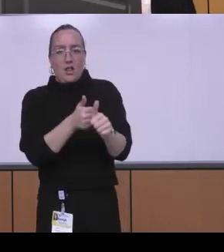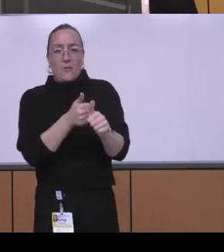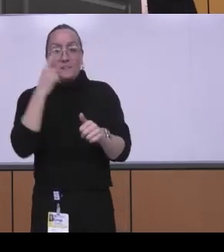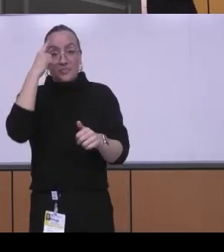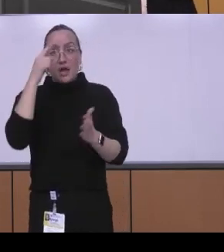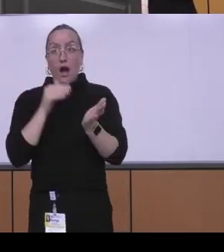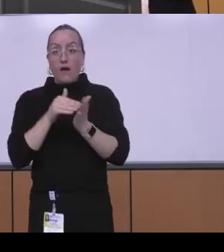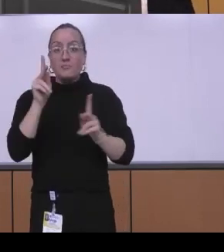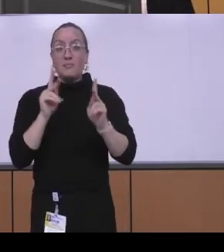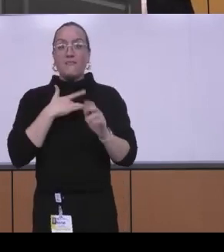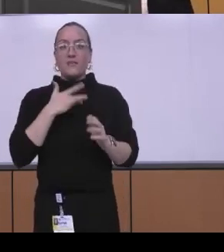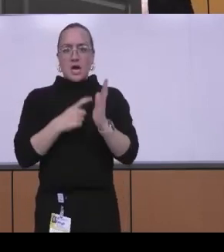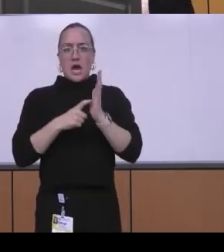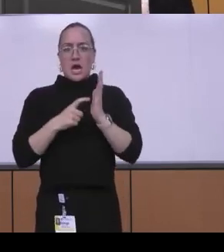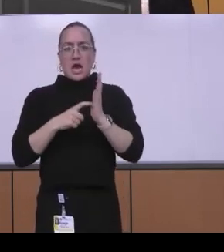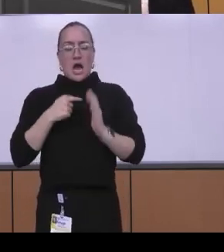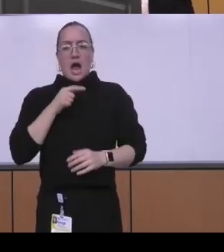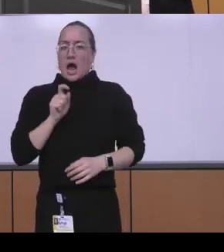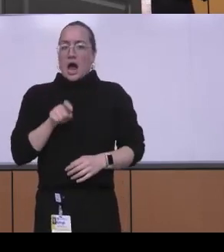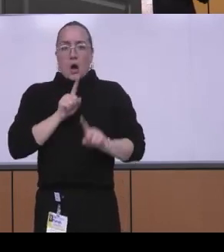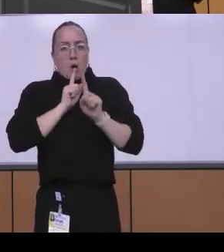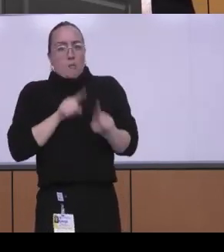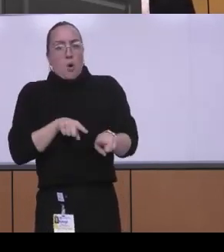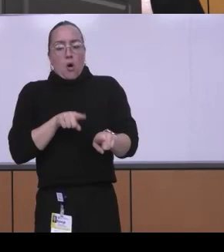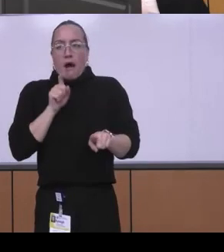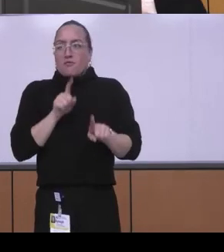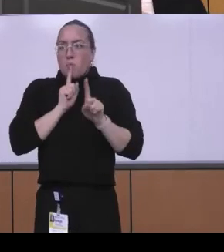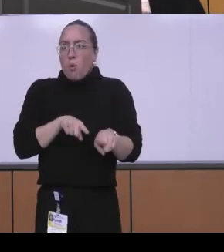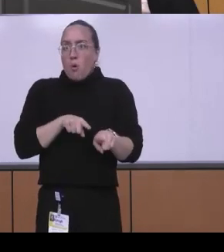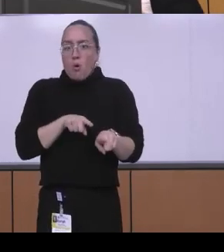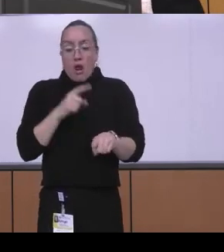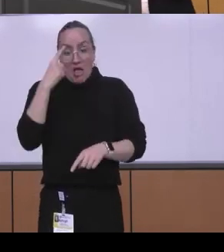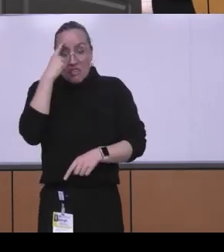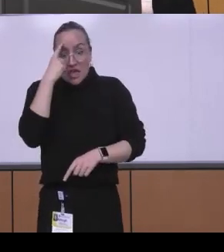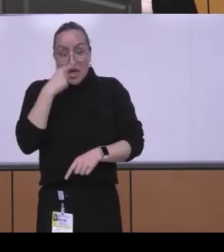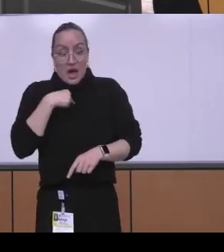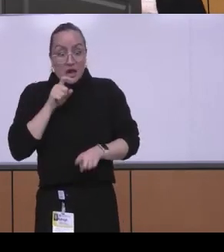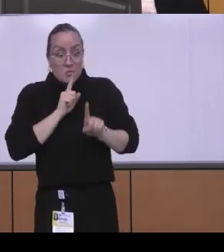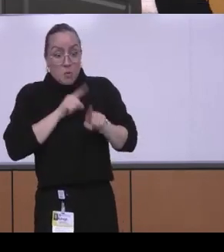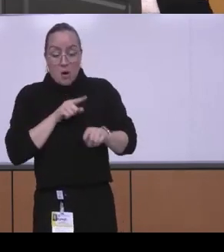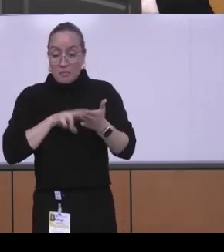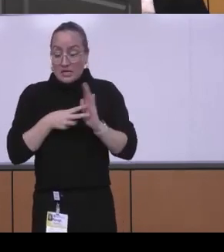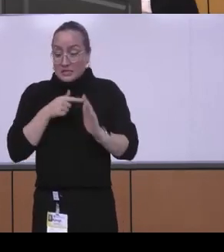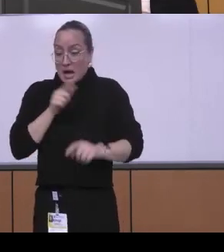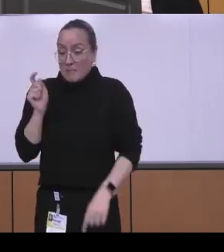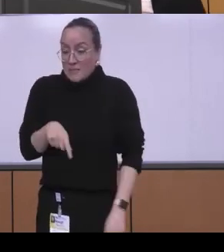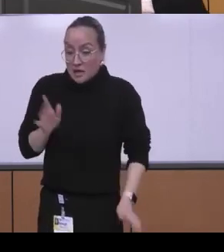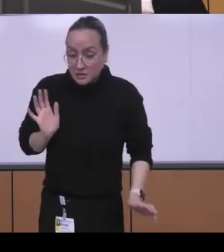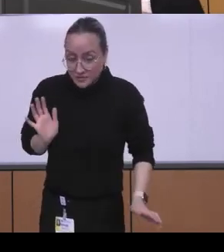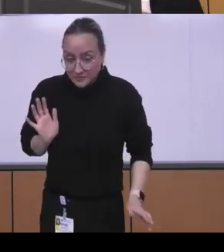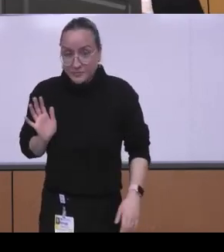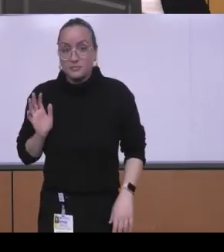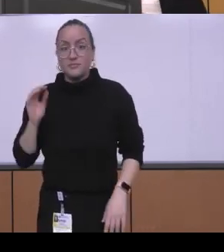people feel that they have to report because there's a misunderstanding of what the statute requires. And people, if you even think about it, you have to. If you heard from somebody else about a kid who's